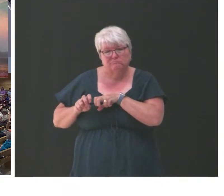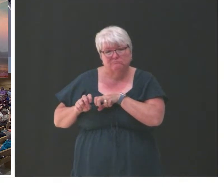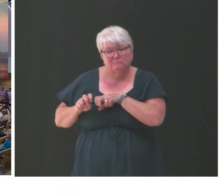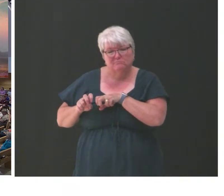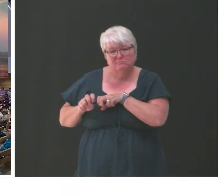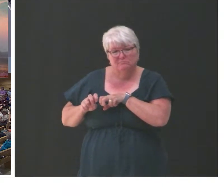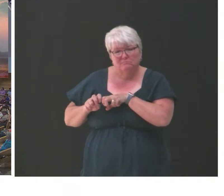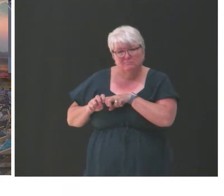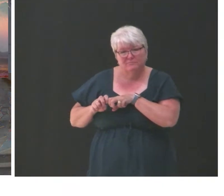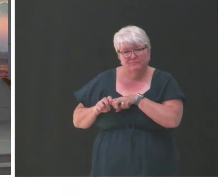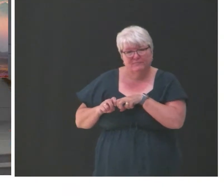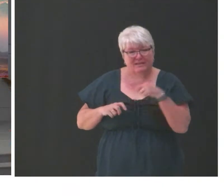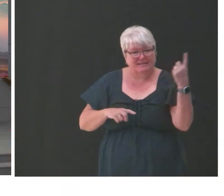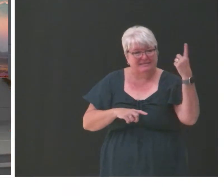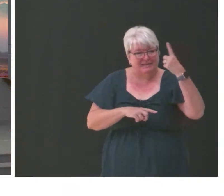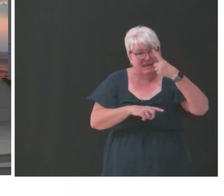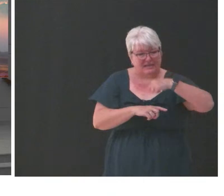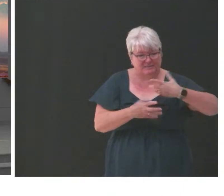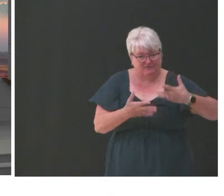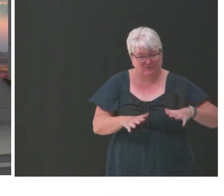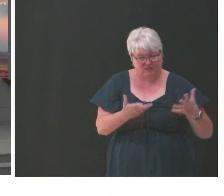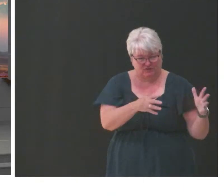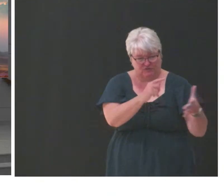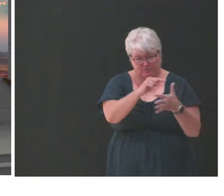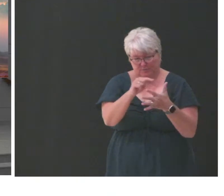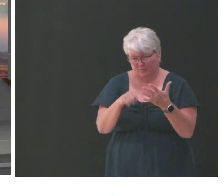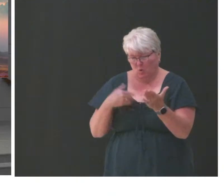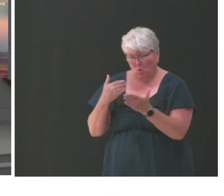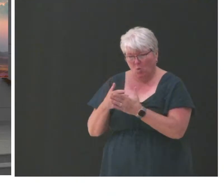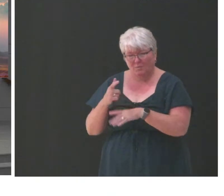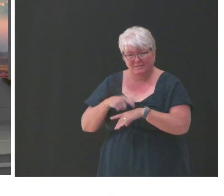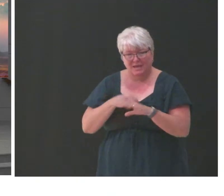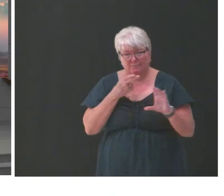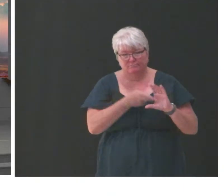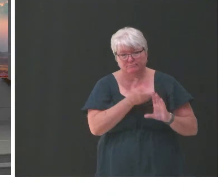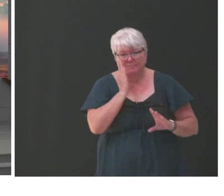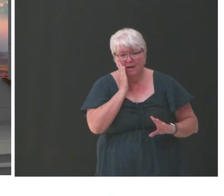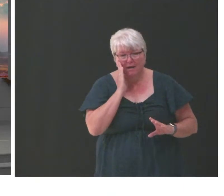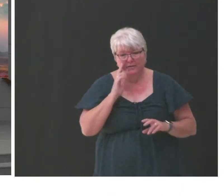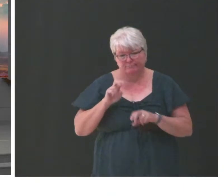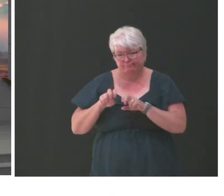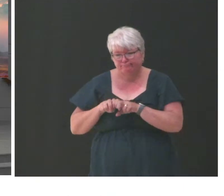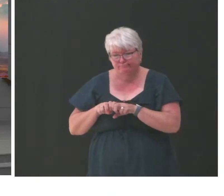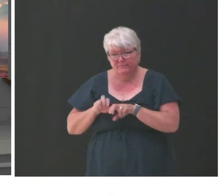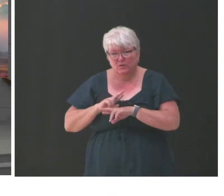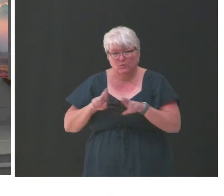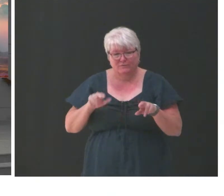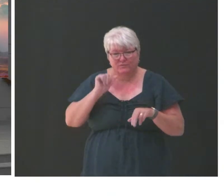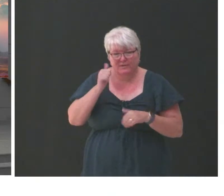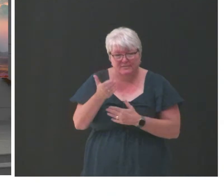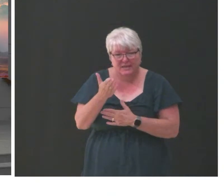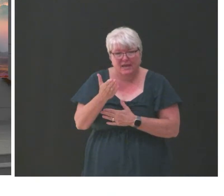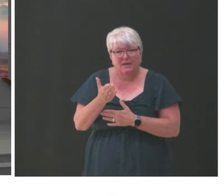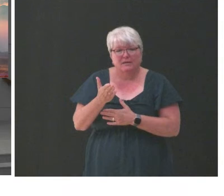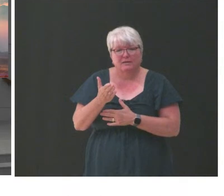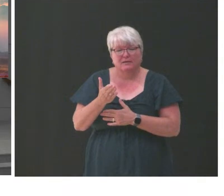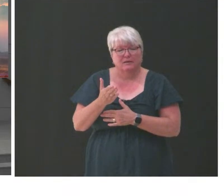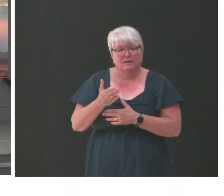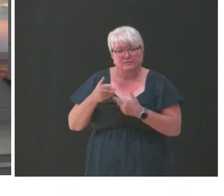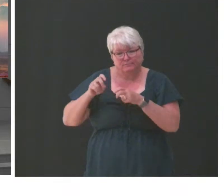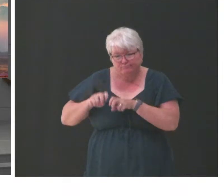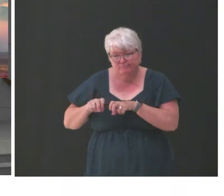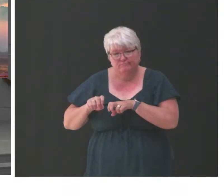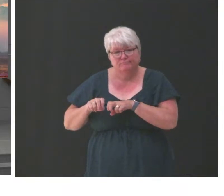The day's activities are over. We finished everything. It's almost time to go to sleep for the night and get rested up for the next day that's going to hit us like a freight